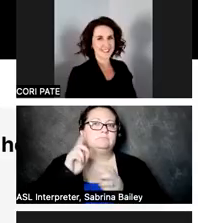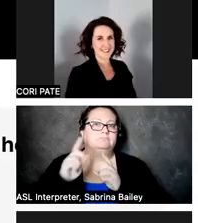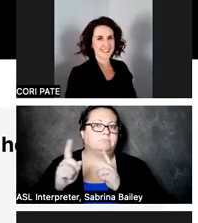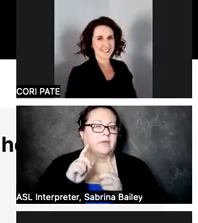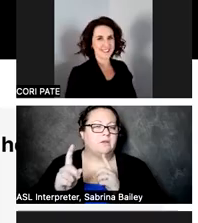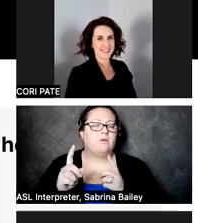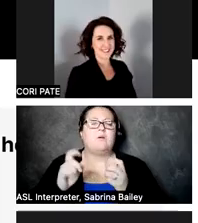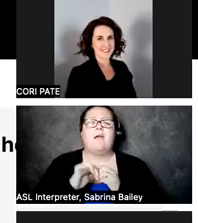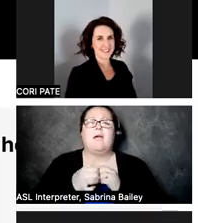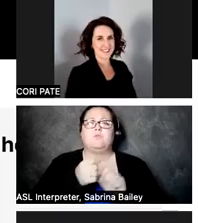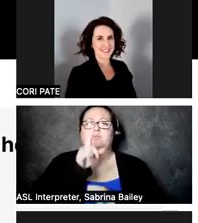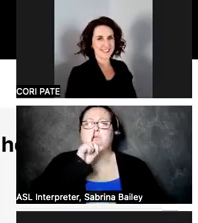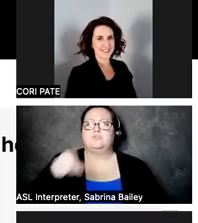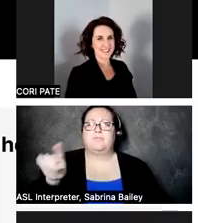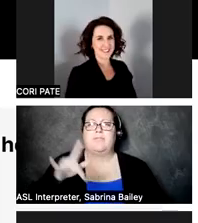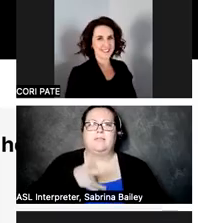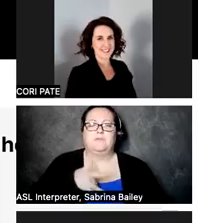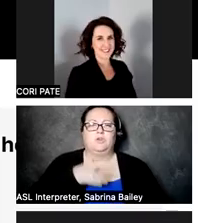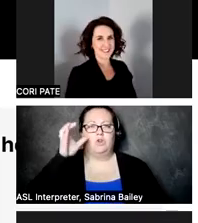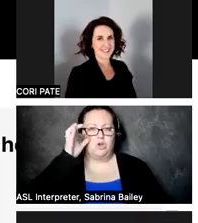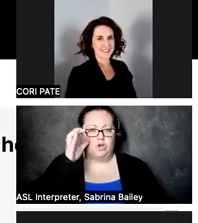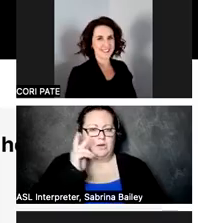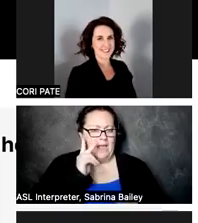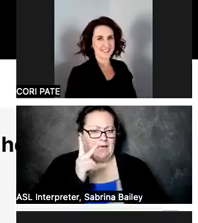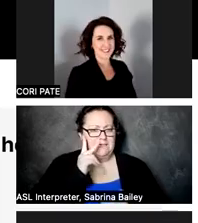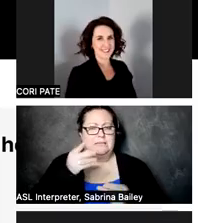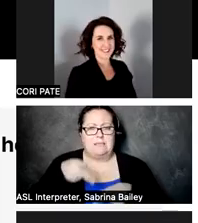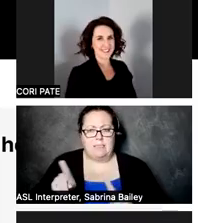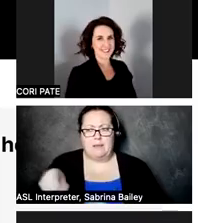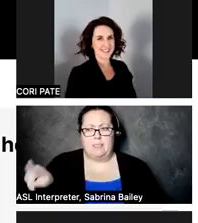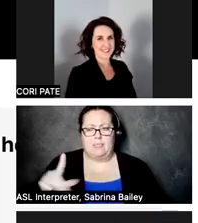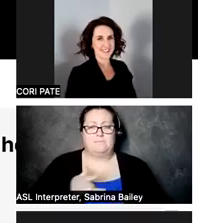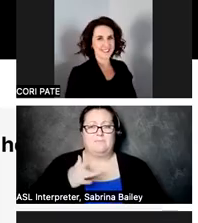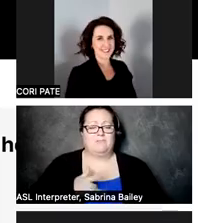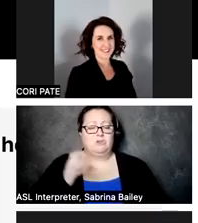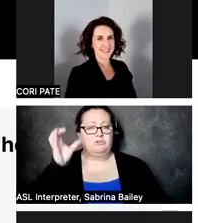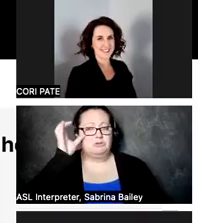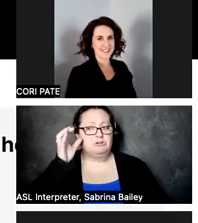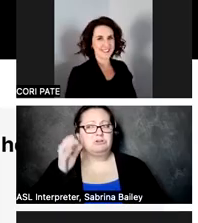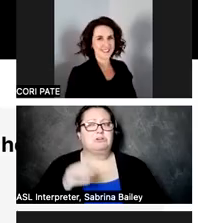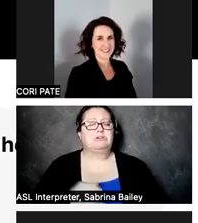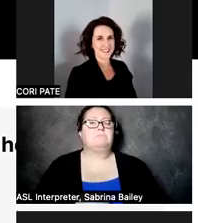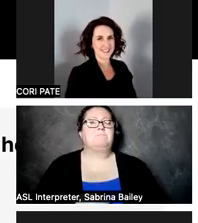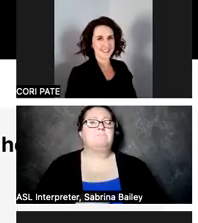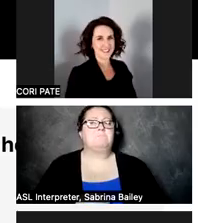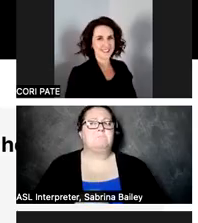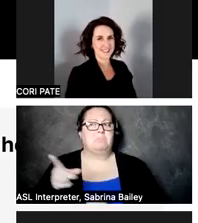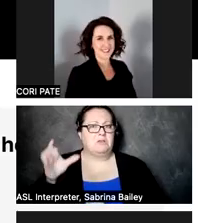And how do you ensure that they feel heard? I see that making sure parents feel heard and listening to